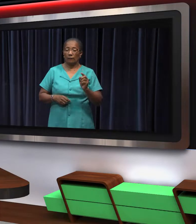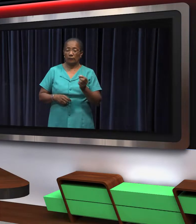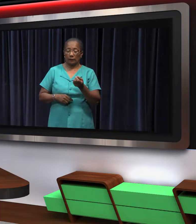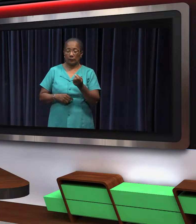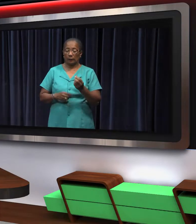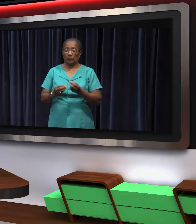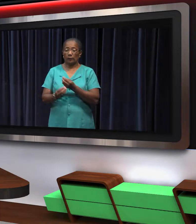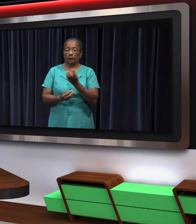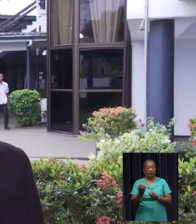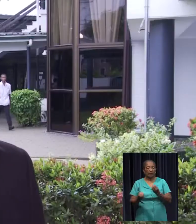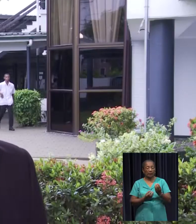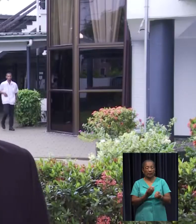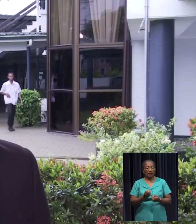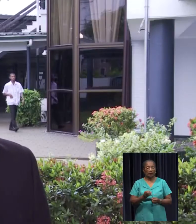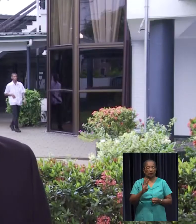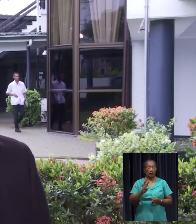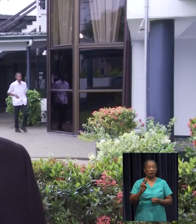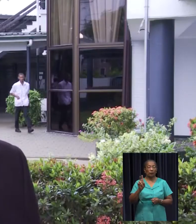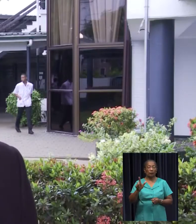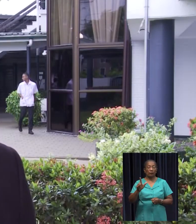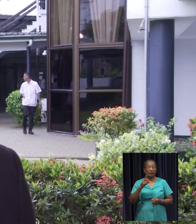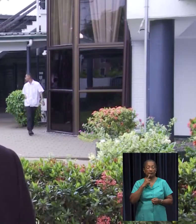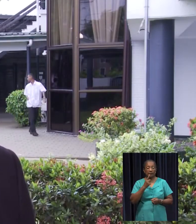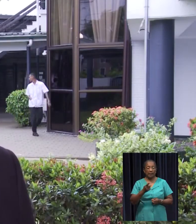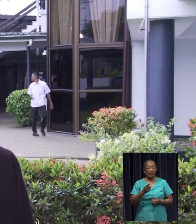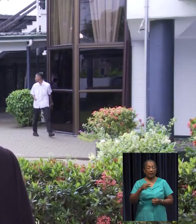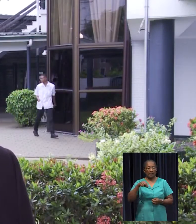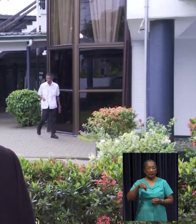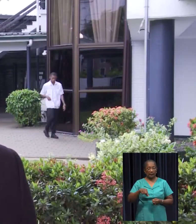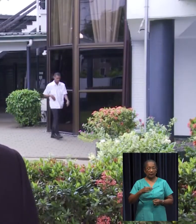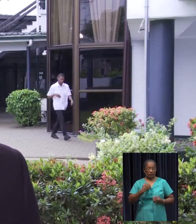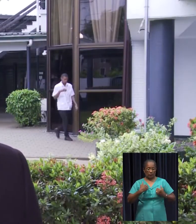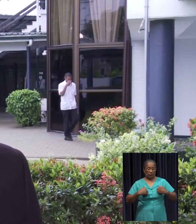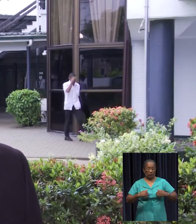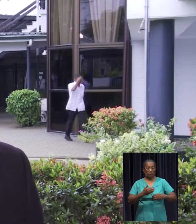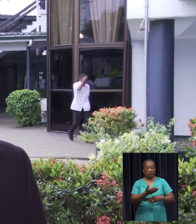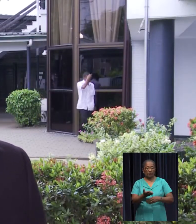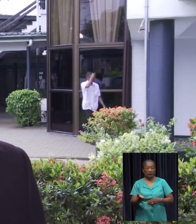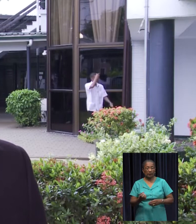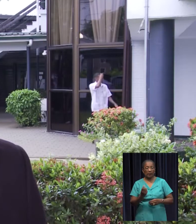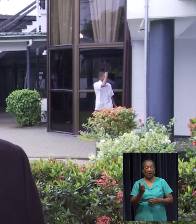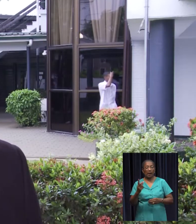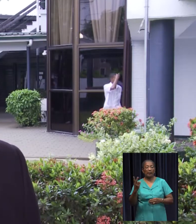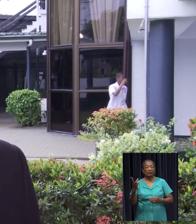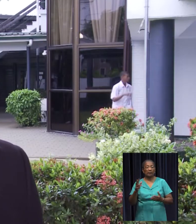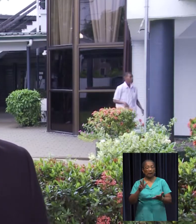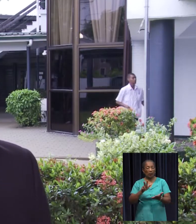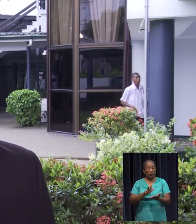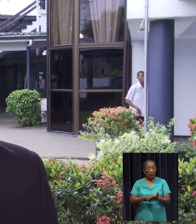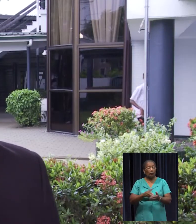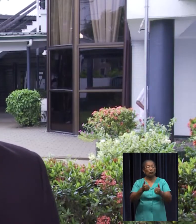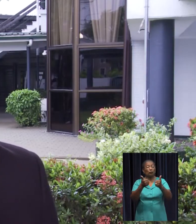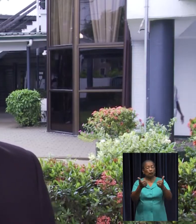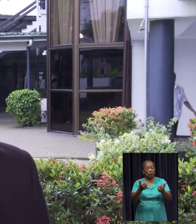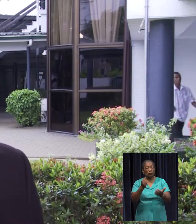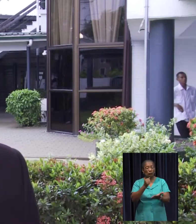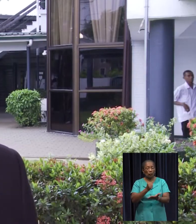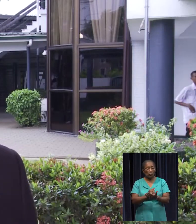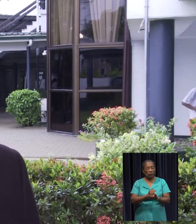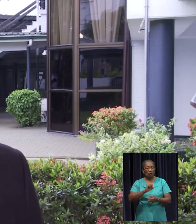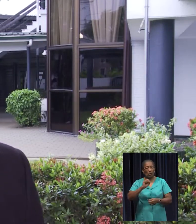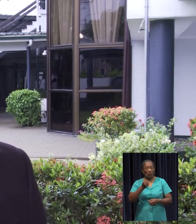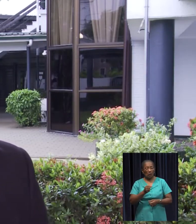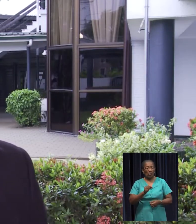money laundering. According to Bolfa, the parliament has a number of laws in this framework to prevent